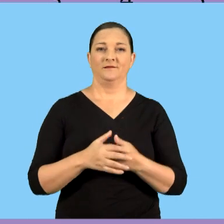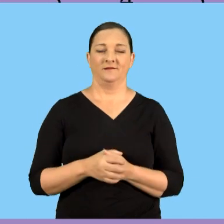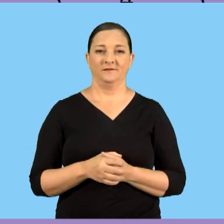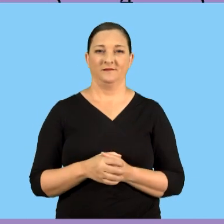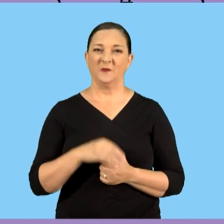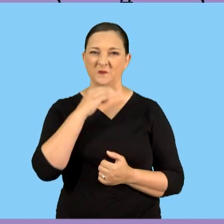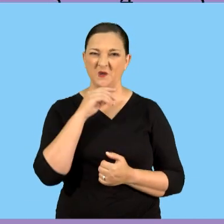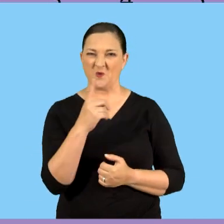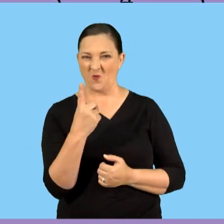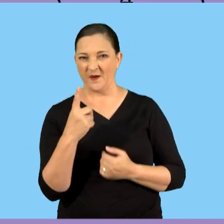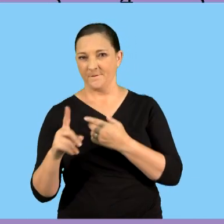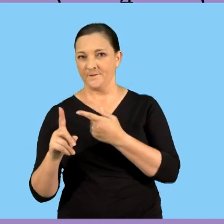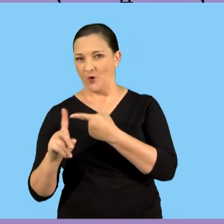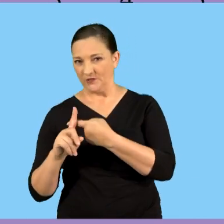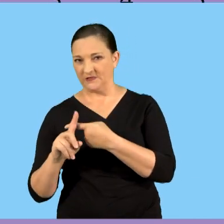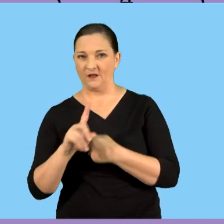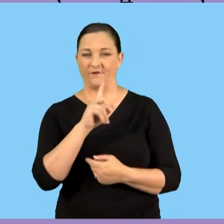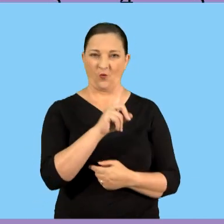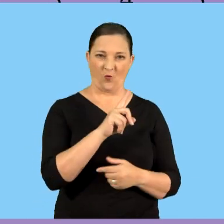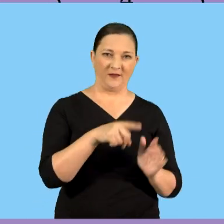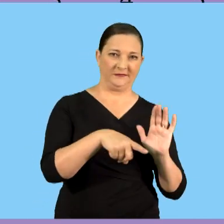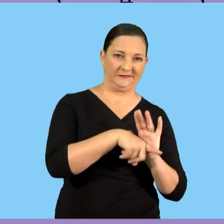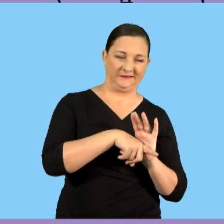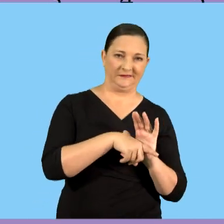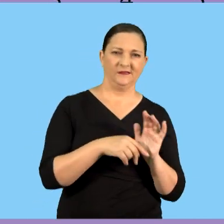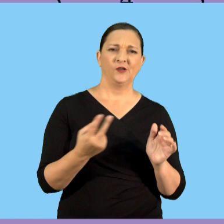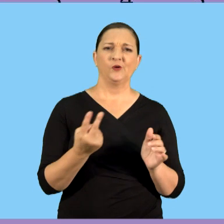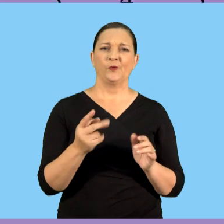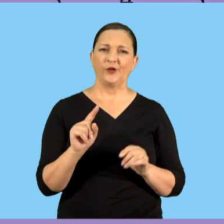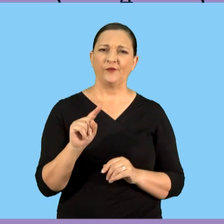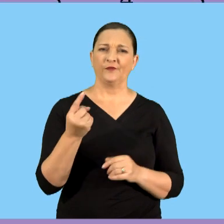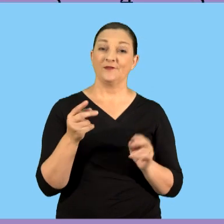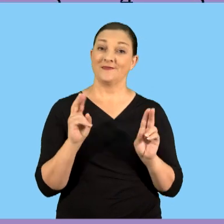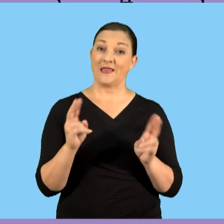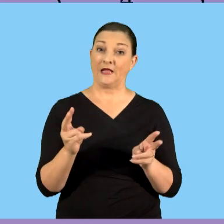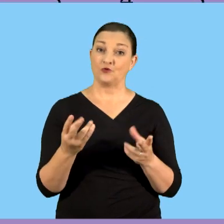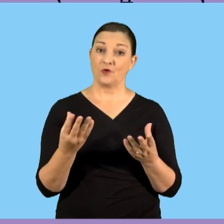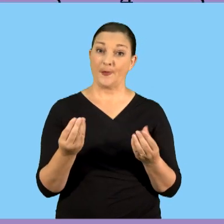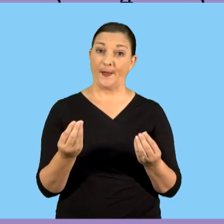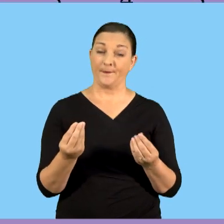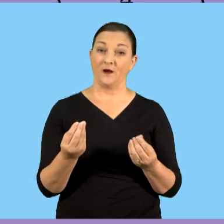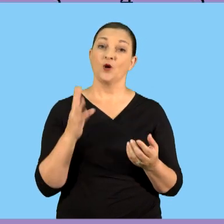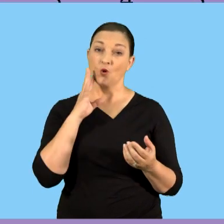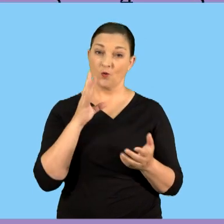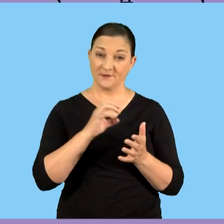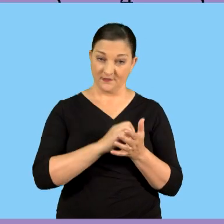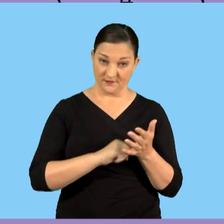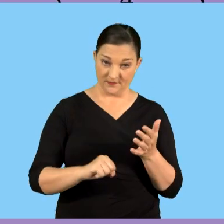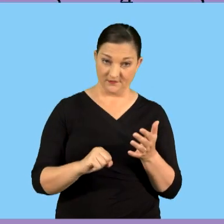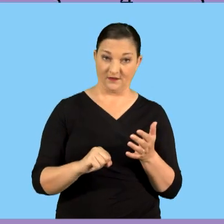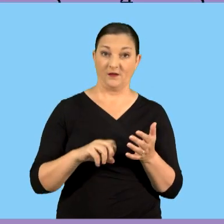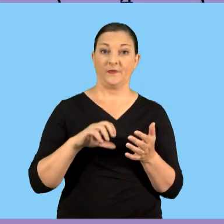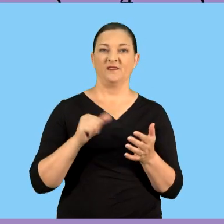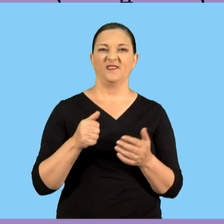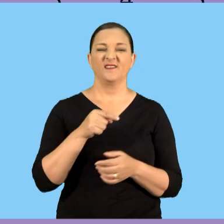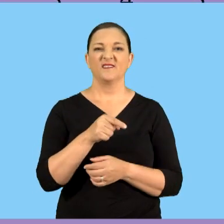one positive and one negative, we will subtract the natural numbers and the sign of the answer will be the same as